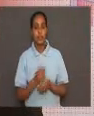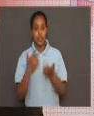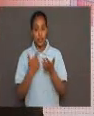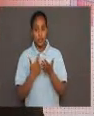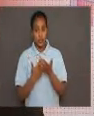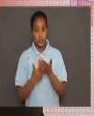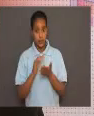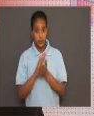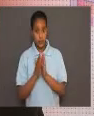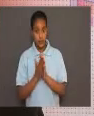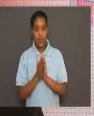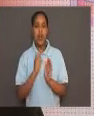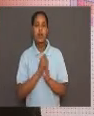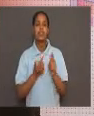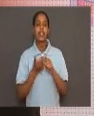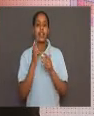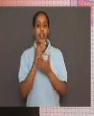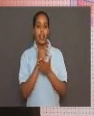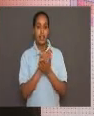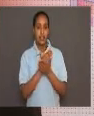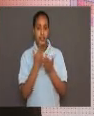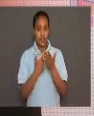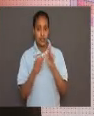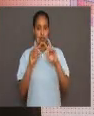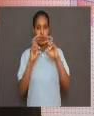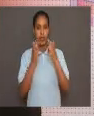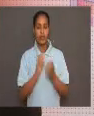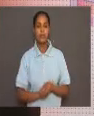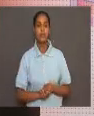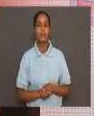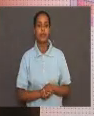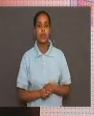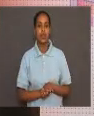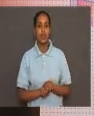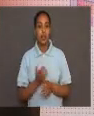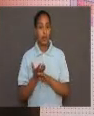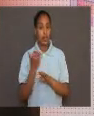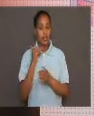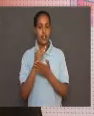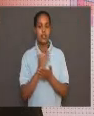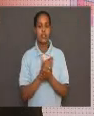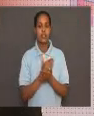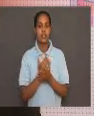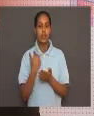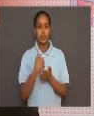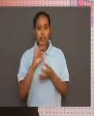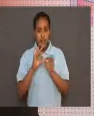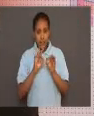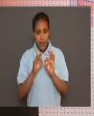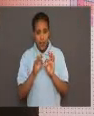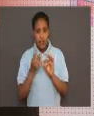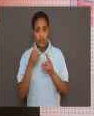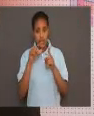This will be our second lesson on this topic. In our last lesson, we defined